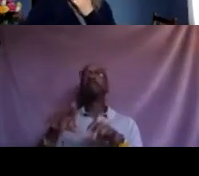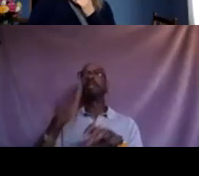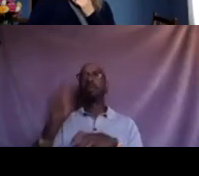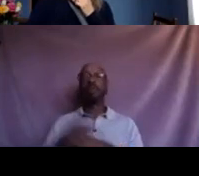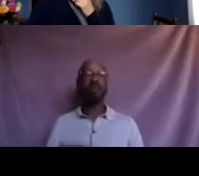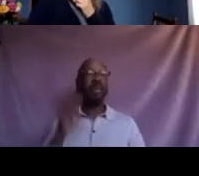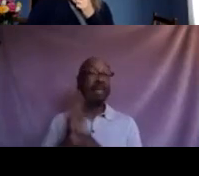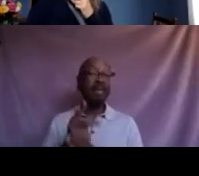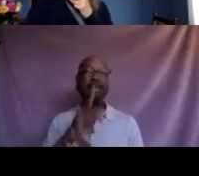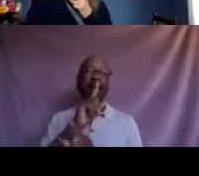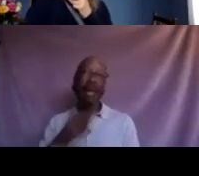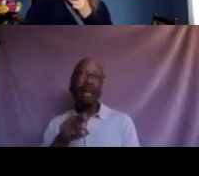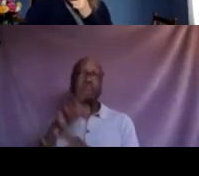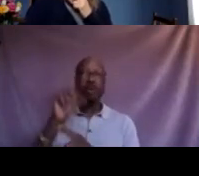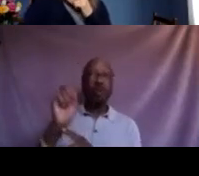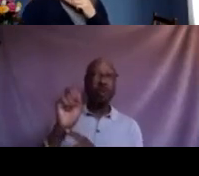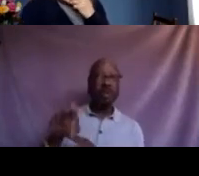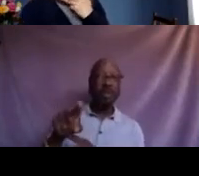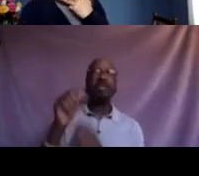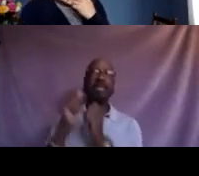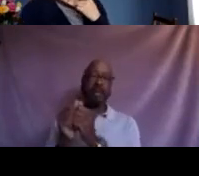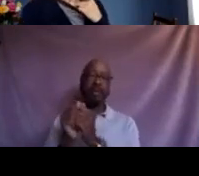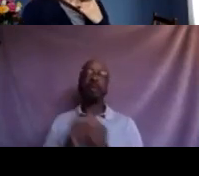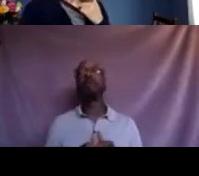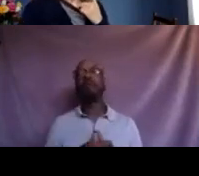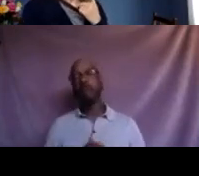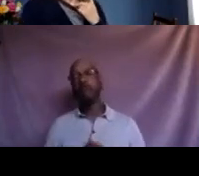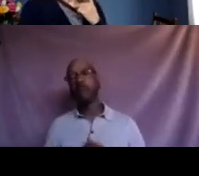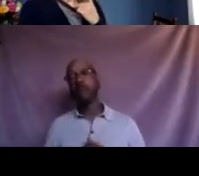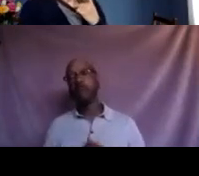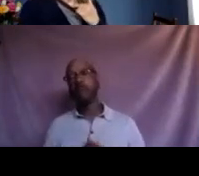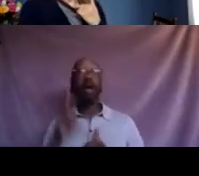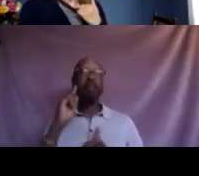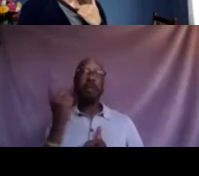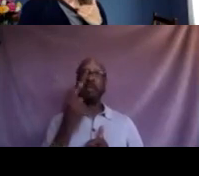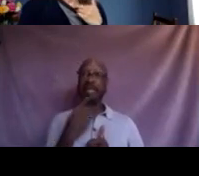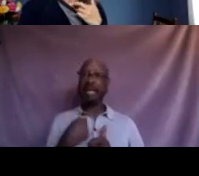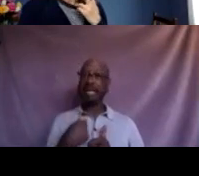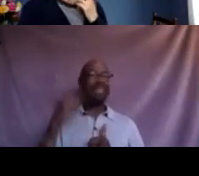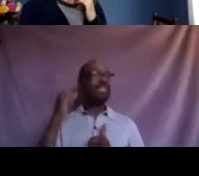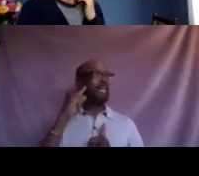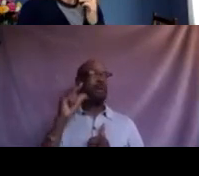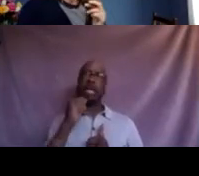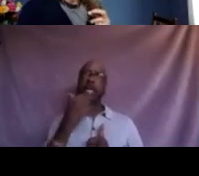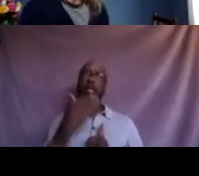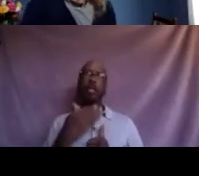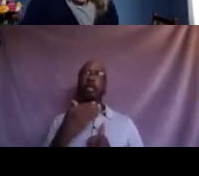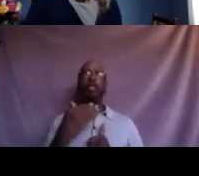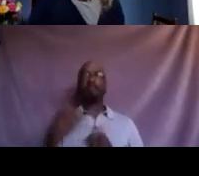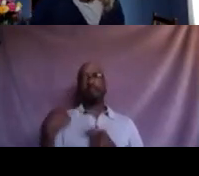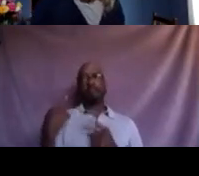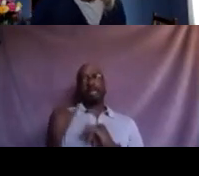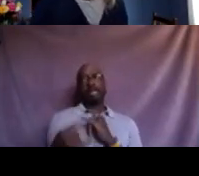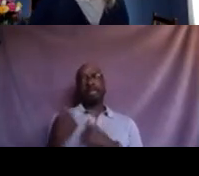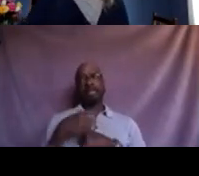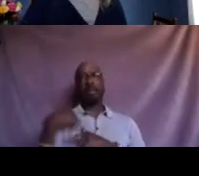in the chat, you can have things go back and forth. I'm hearing someone say that sound is not as good as the last time I presented. I